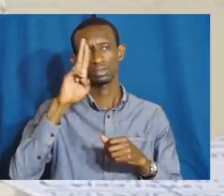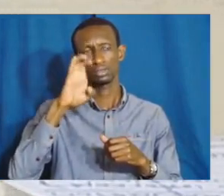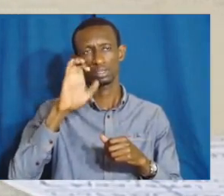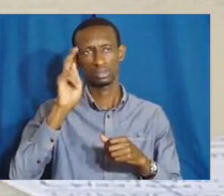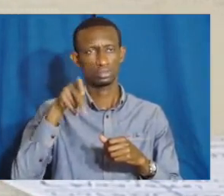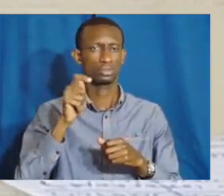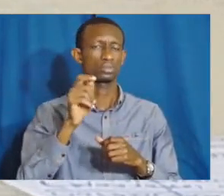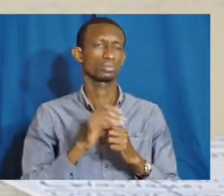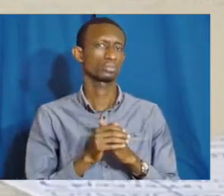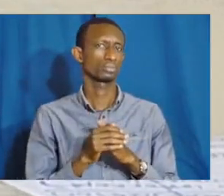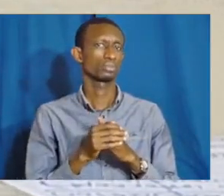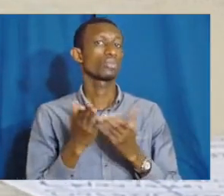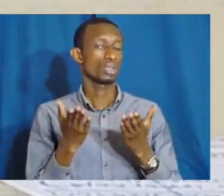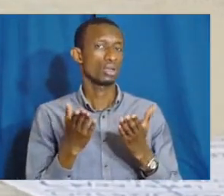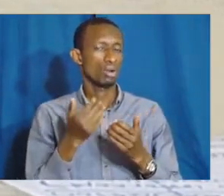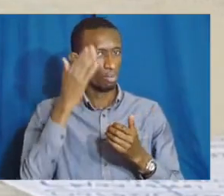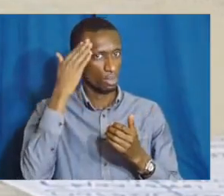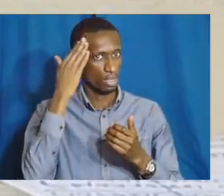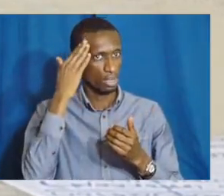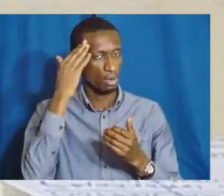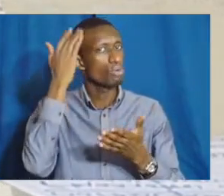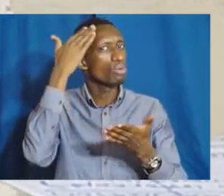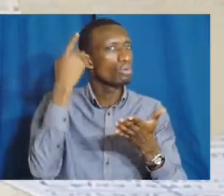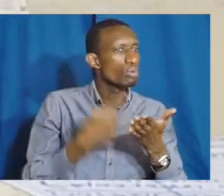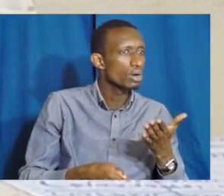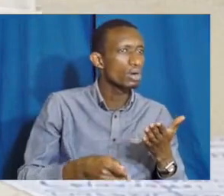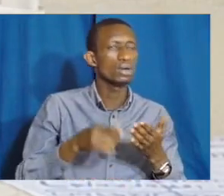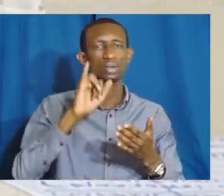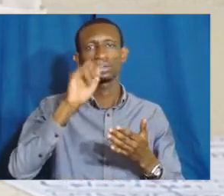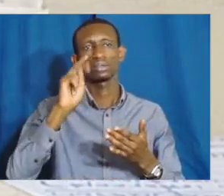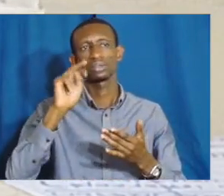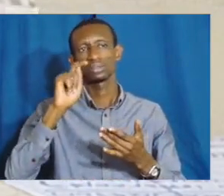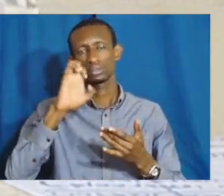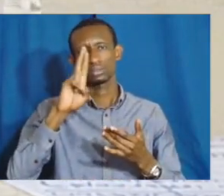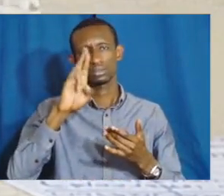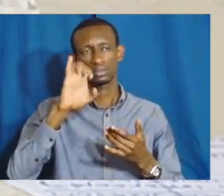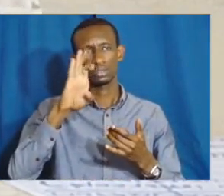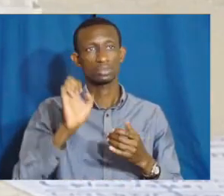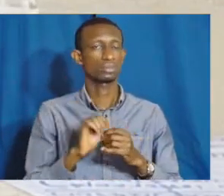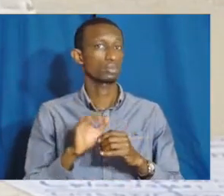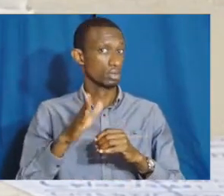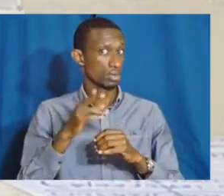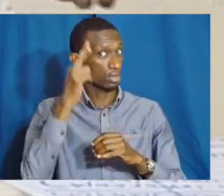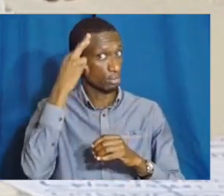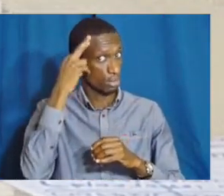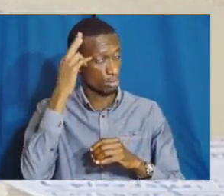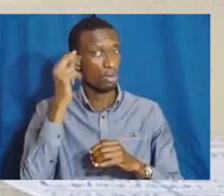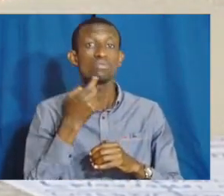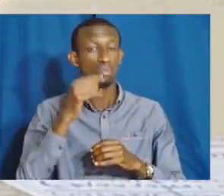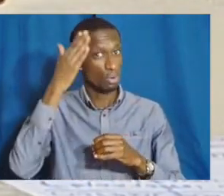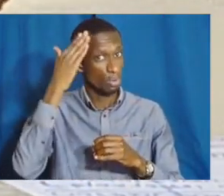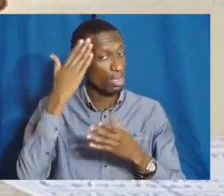and y-intercept. And remember, you don't have to forget how to find the gradient of any